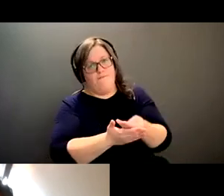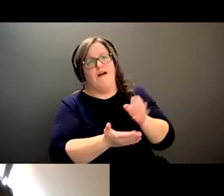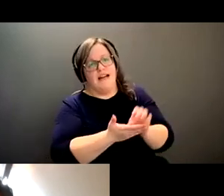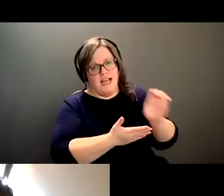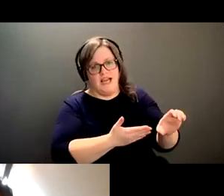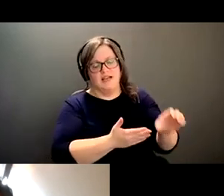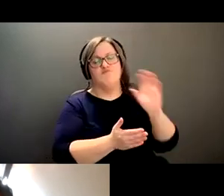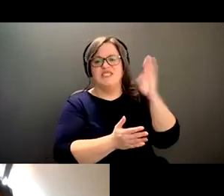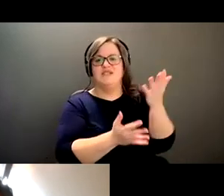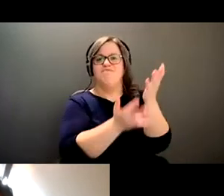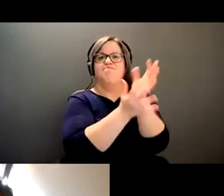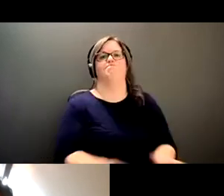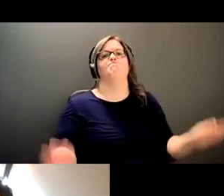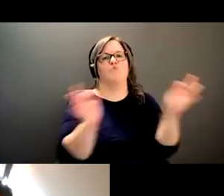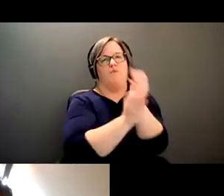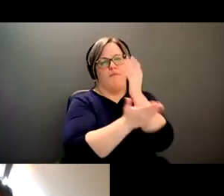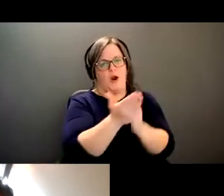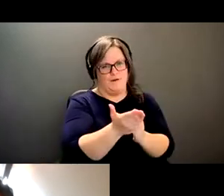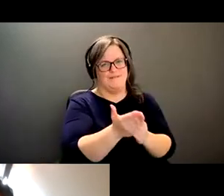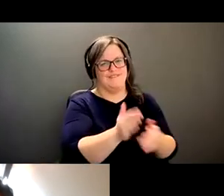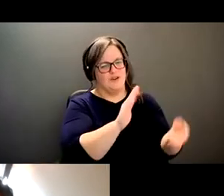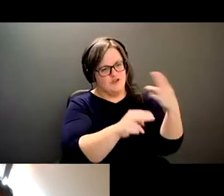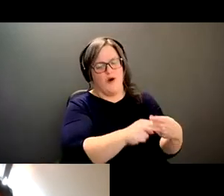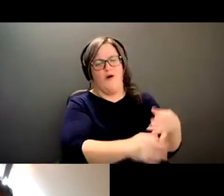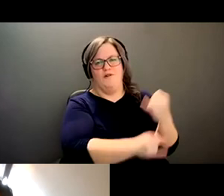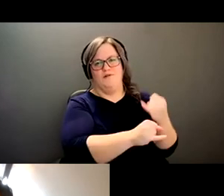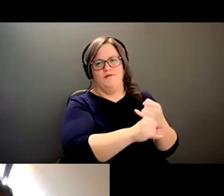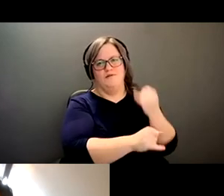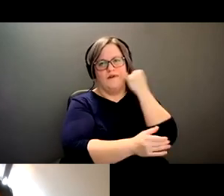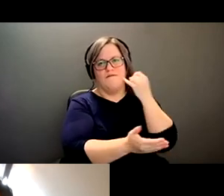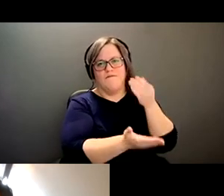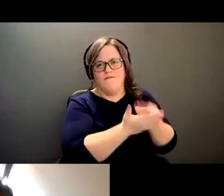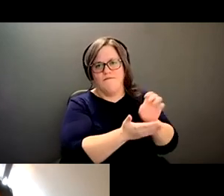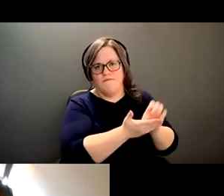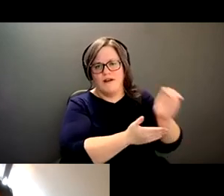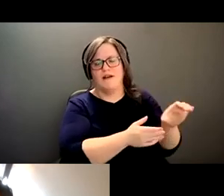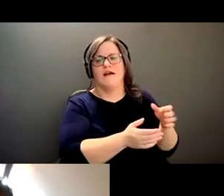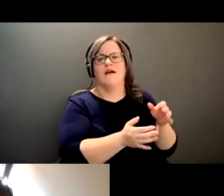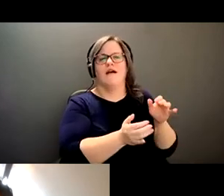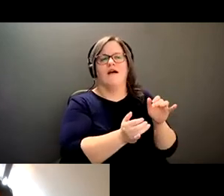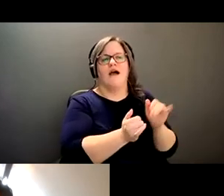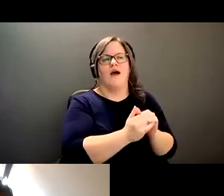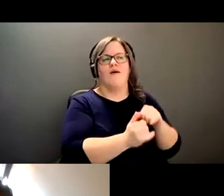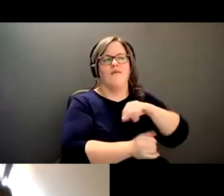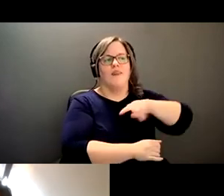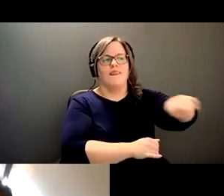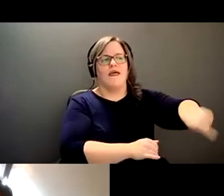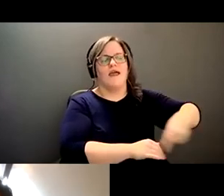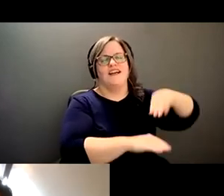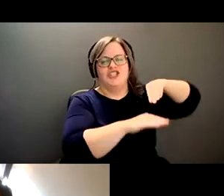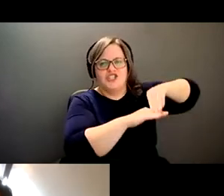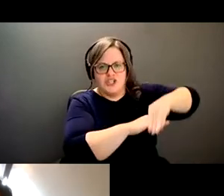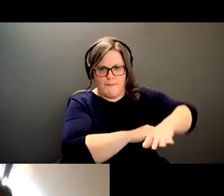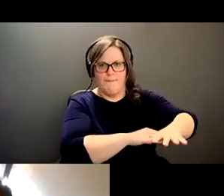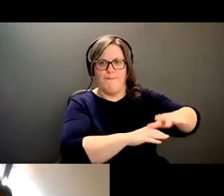part of those conversations of what an institution is and how they exist or how they shape the work that gets done.